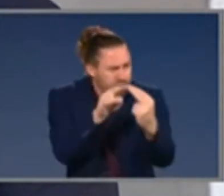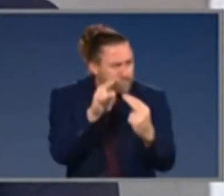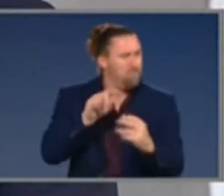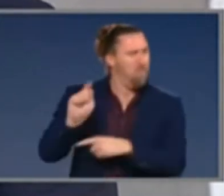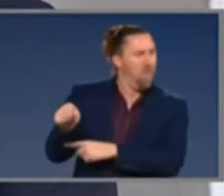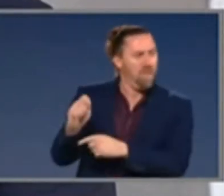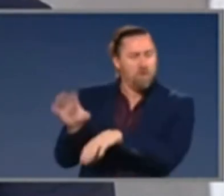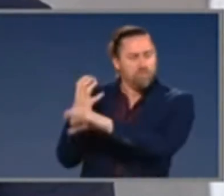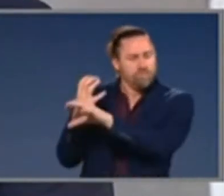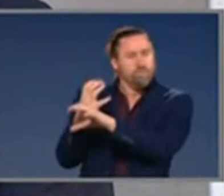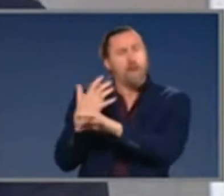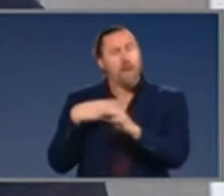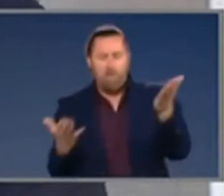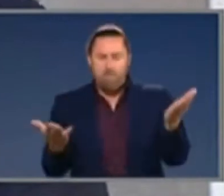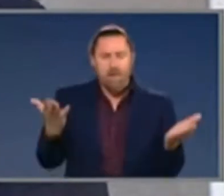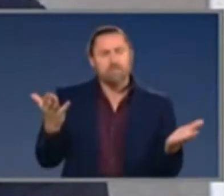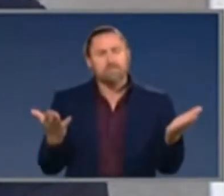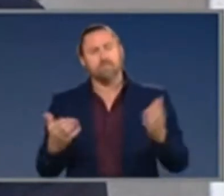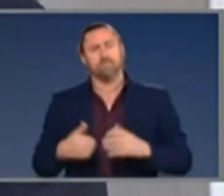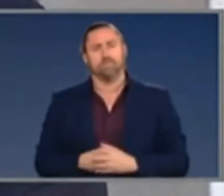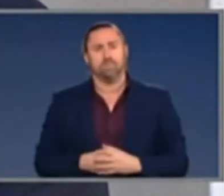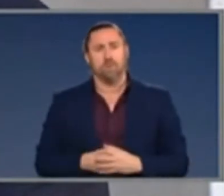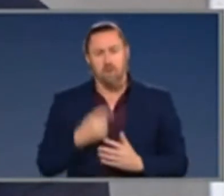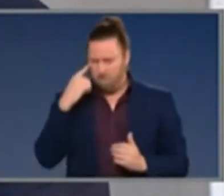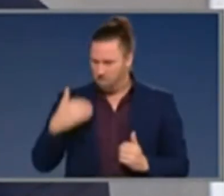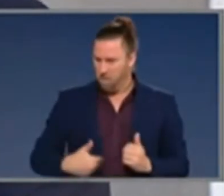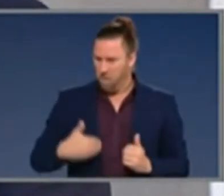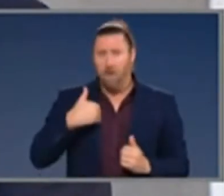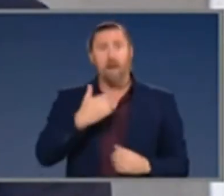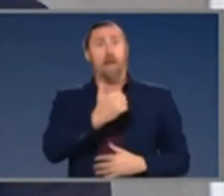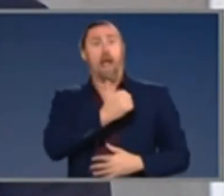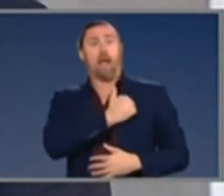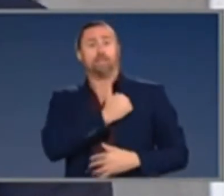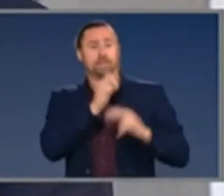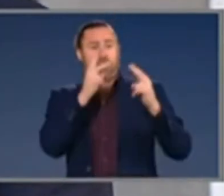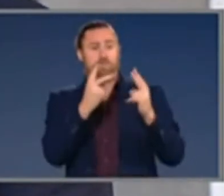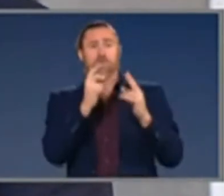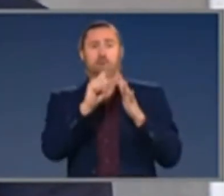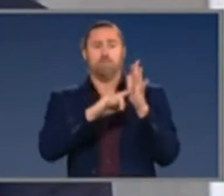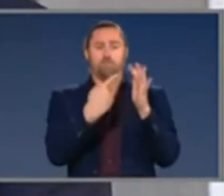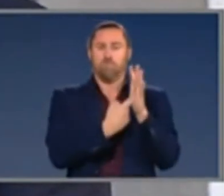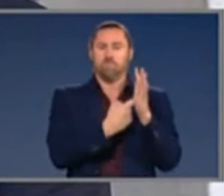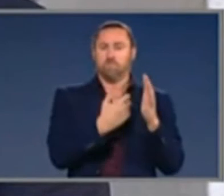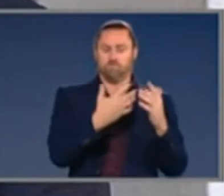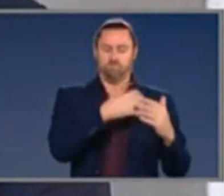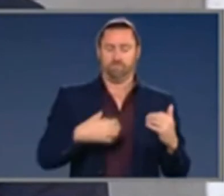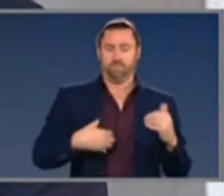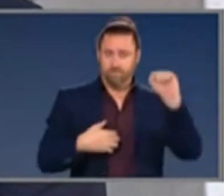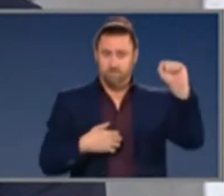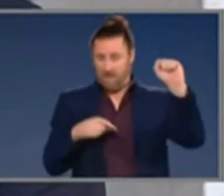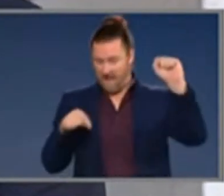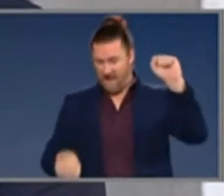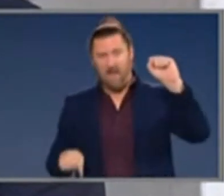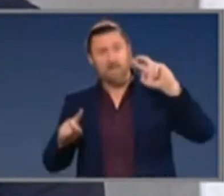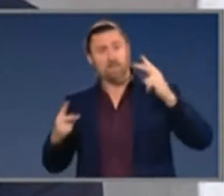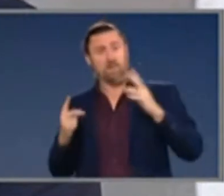been, I think this morning there was a meeting of the Canadian Deputy Prime Minister and our Deputy Prime Minister on these issues, and